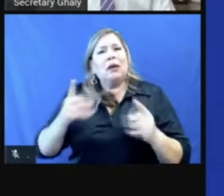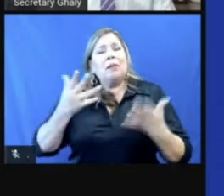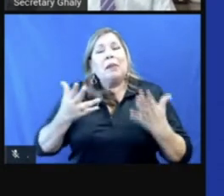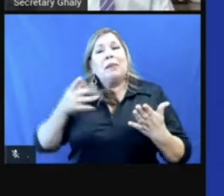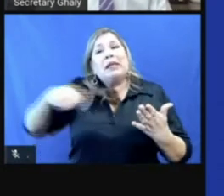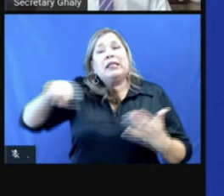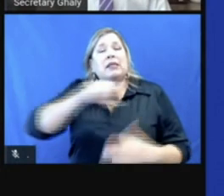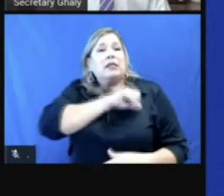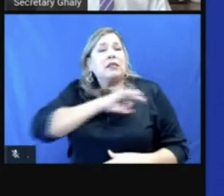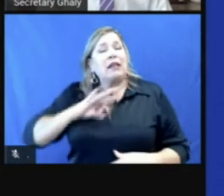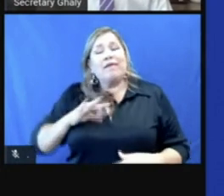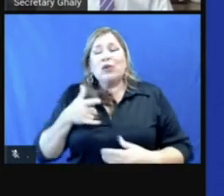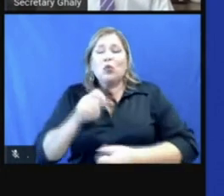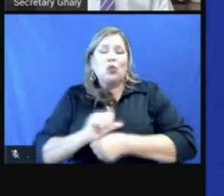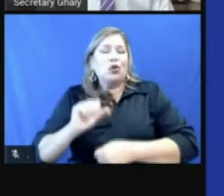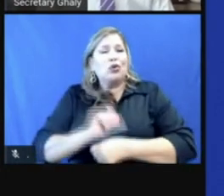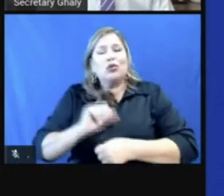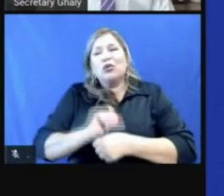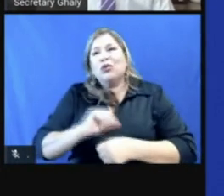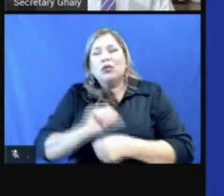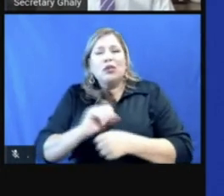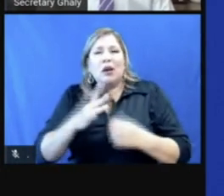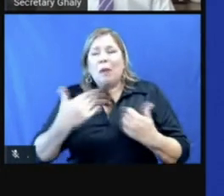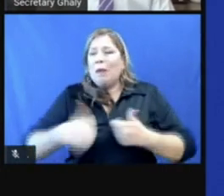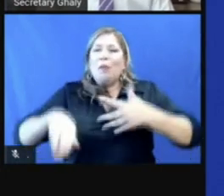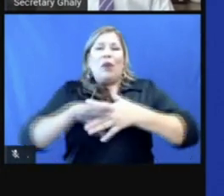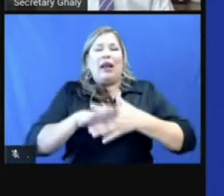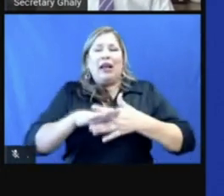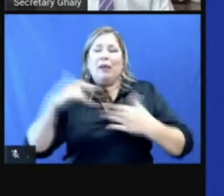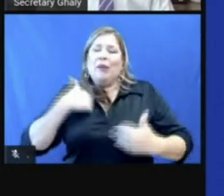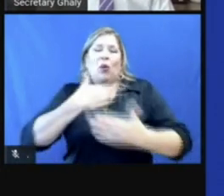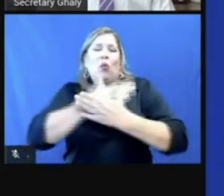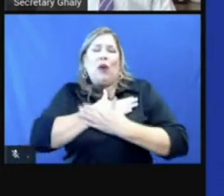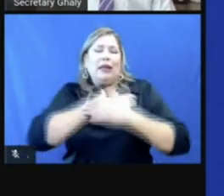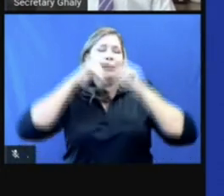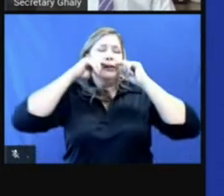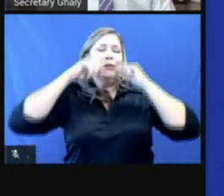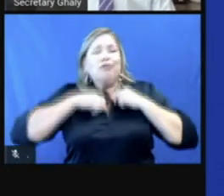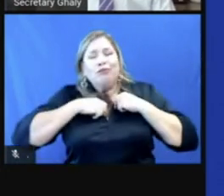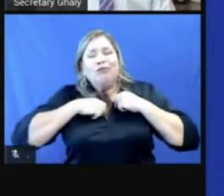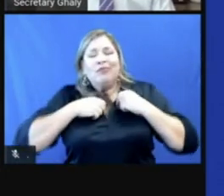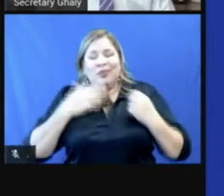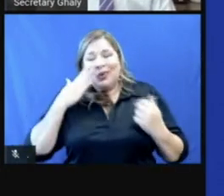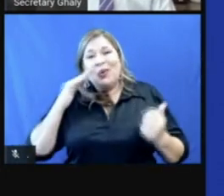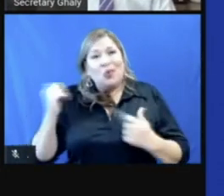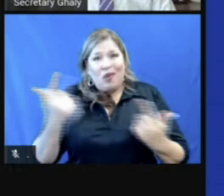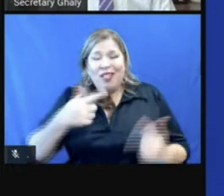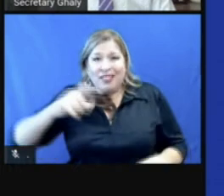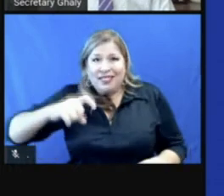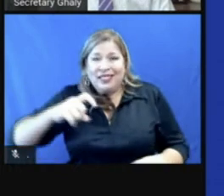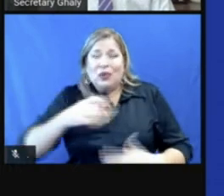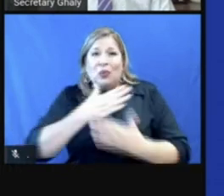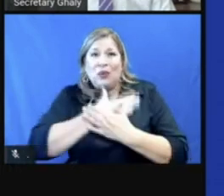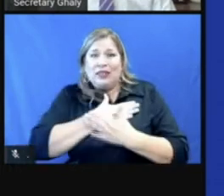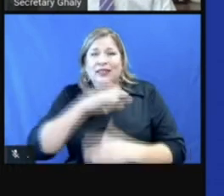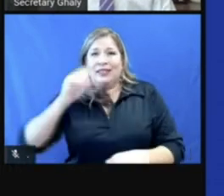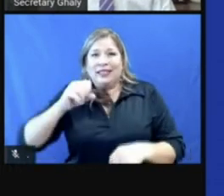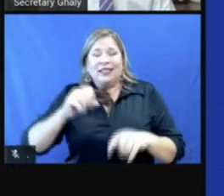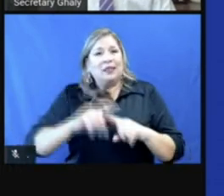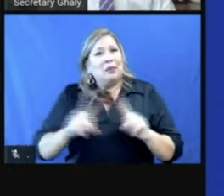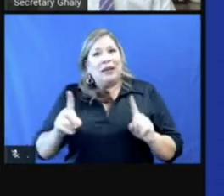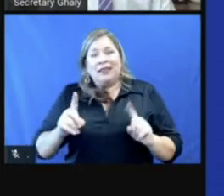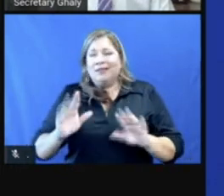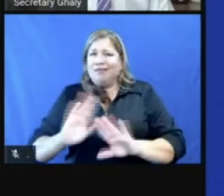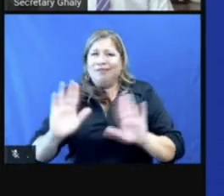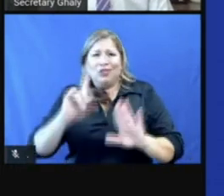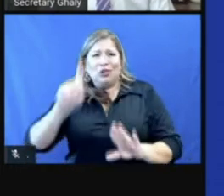guard down, they think it's a moment of rest, and yes, we all need it, especially under these difficult conditions, but that isn't a time to take off